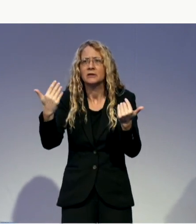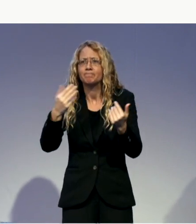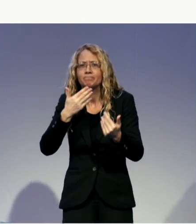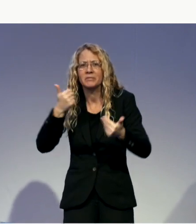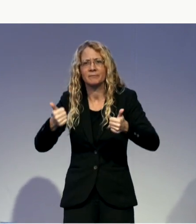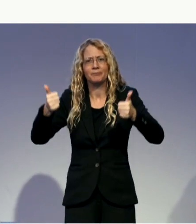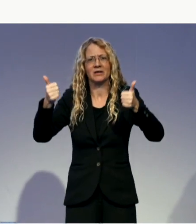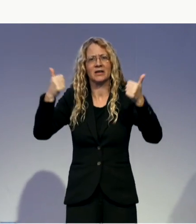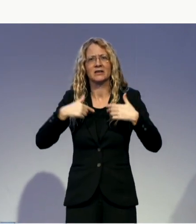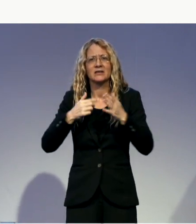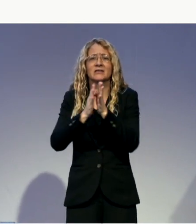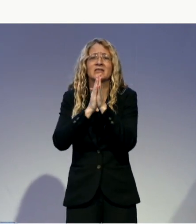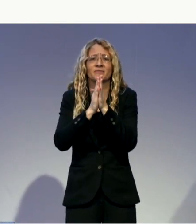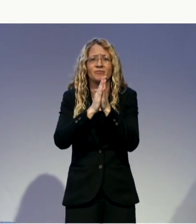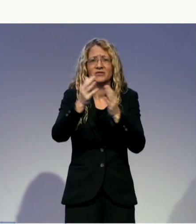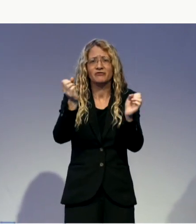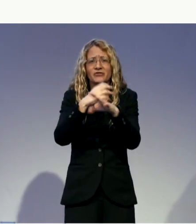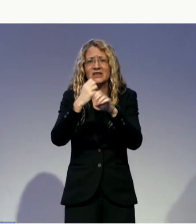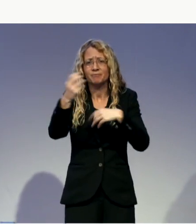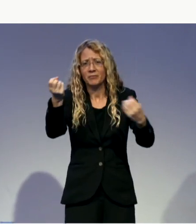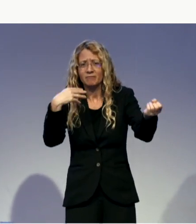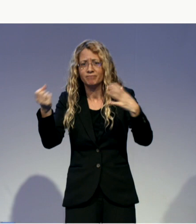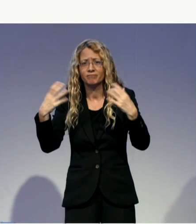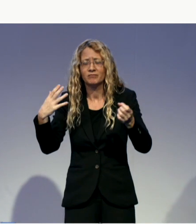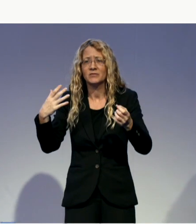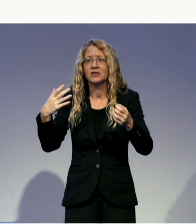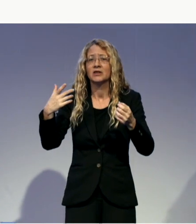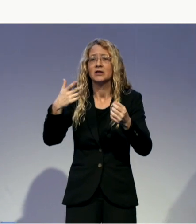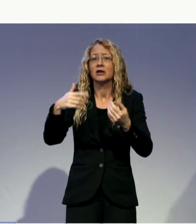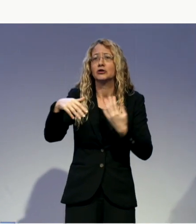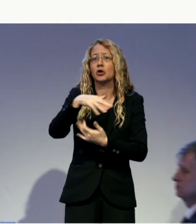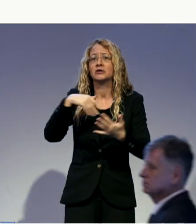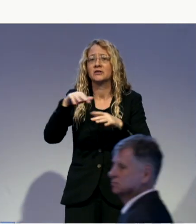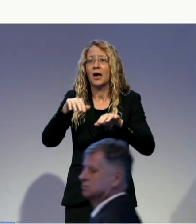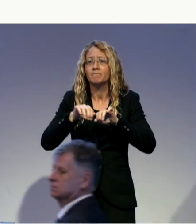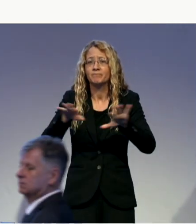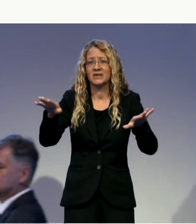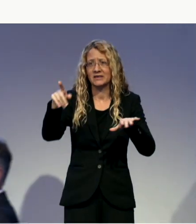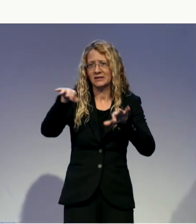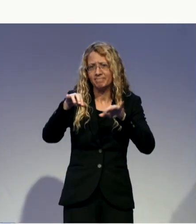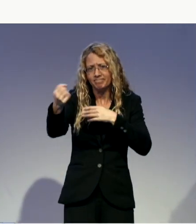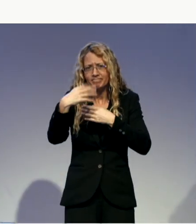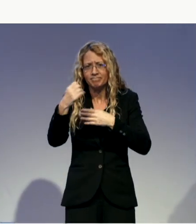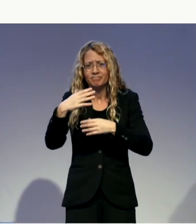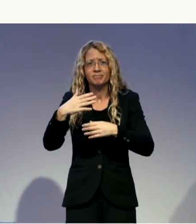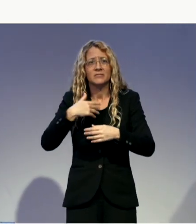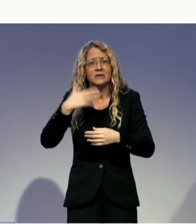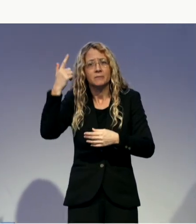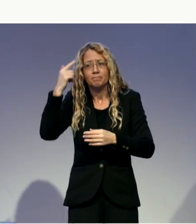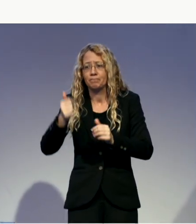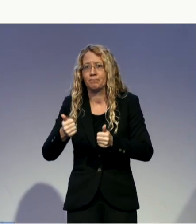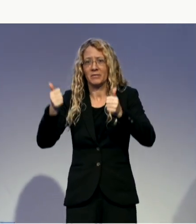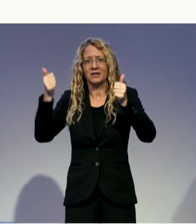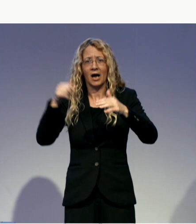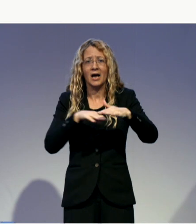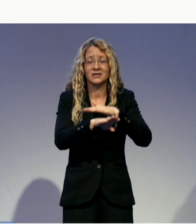Please do it through our social media channels. We really welcome that, particularly around accessibility. I ask you to go onto thezeroproject.com. There are